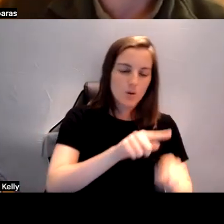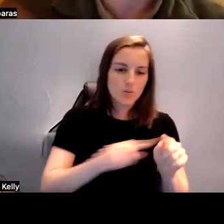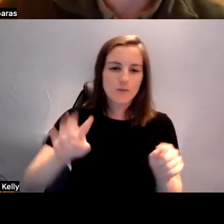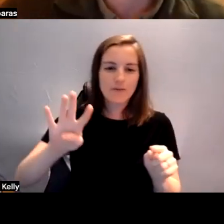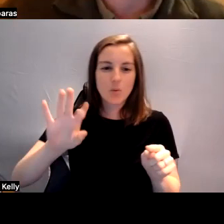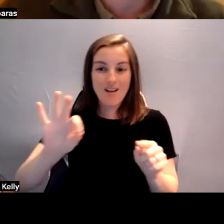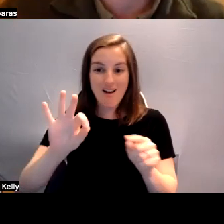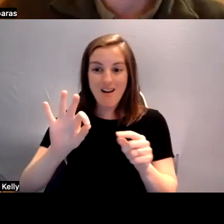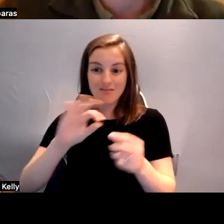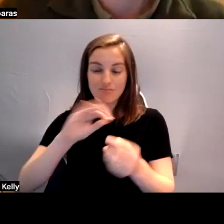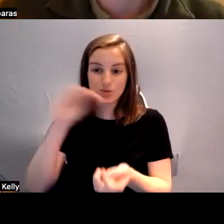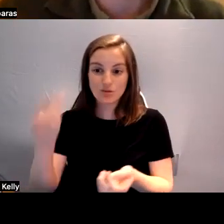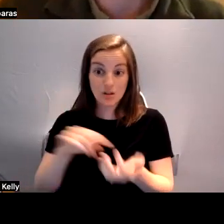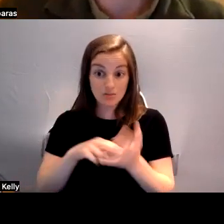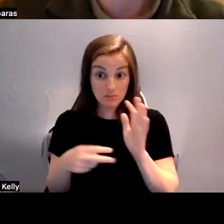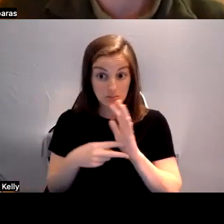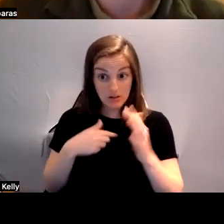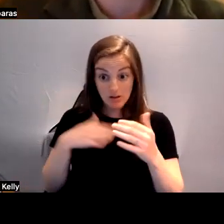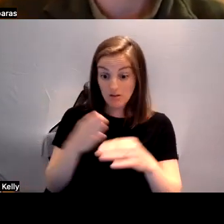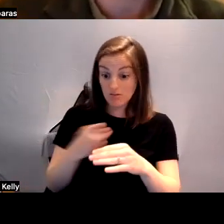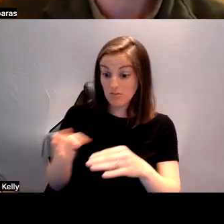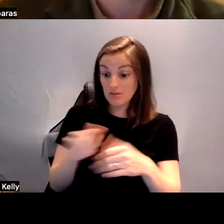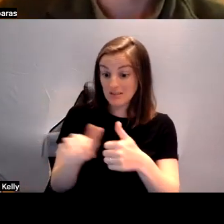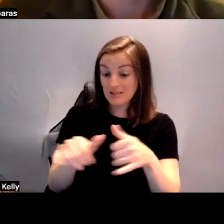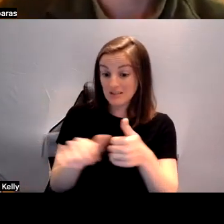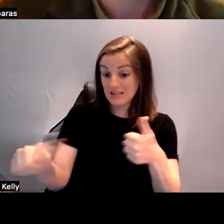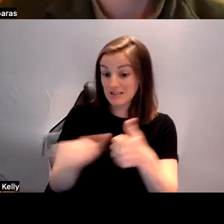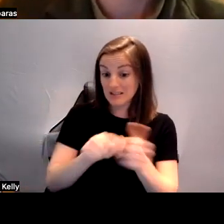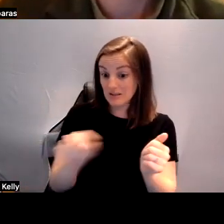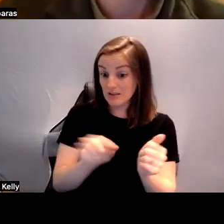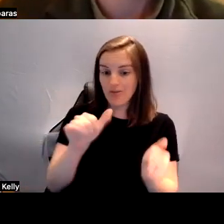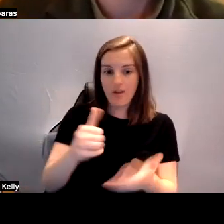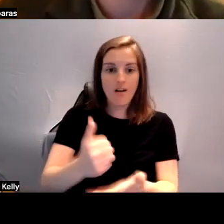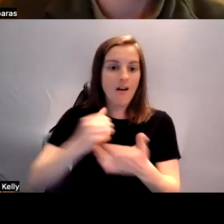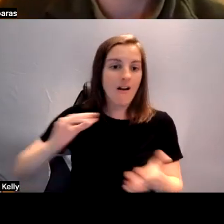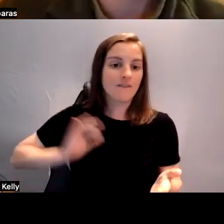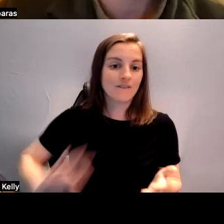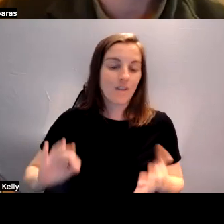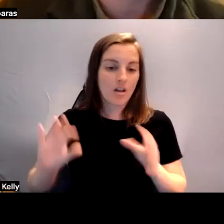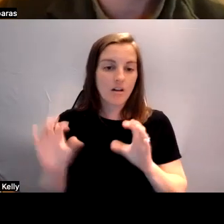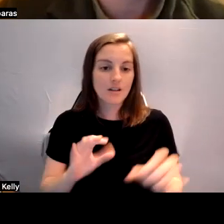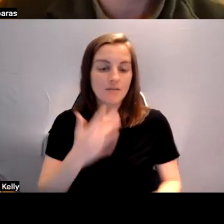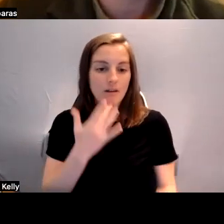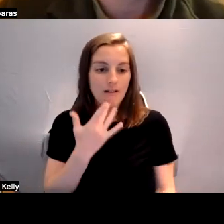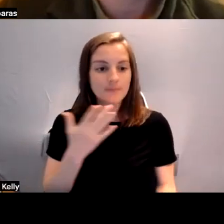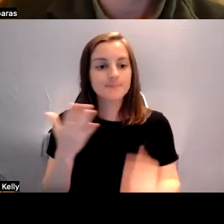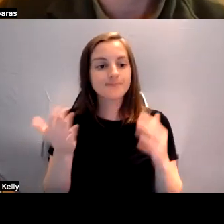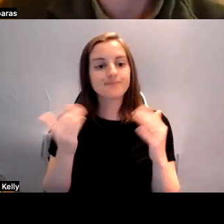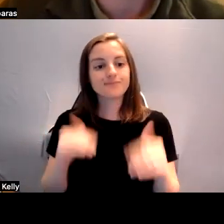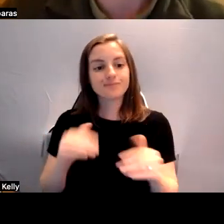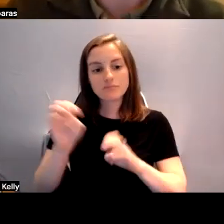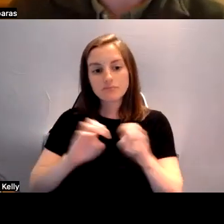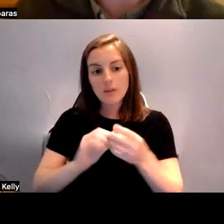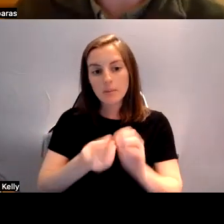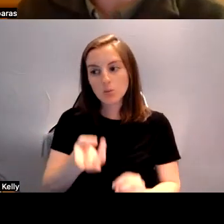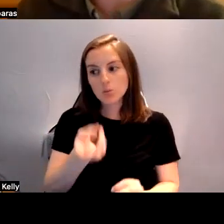the interdistance feature was a really helpful inductive bias. And then updating encoder edges in the